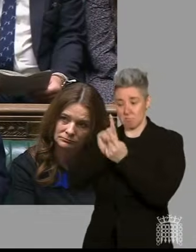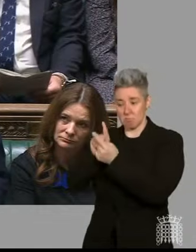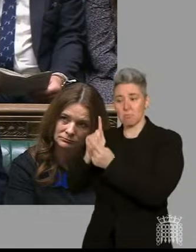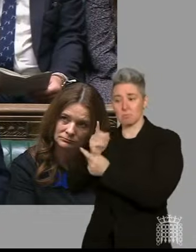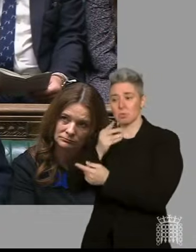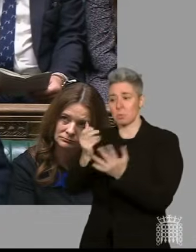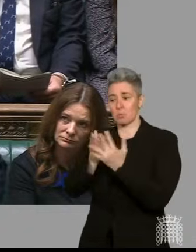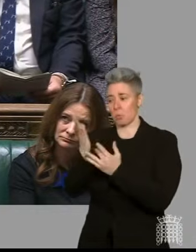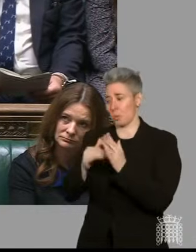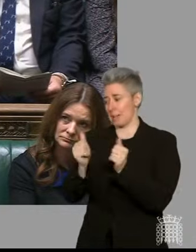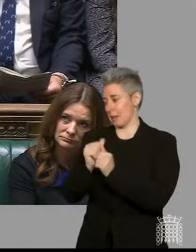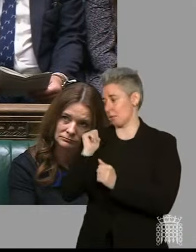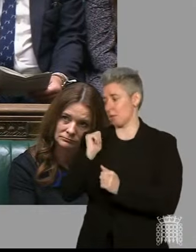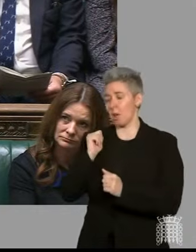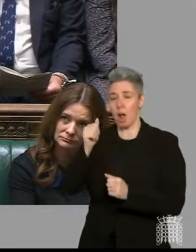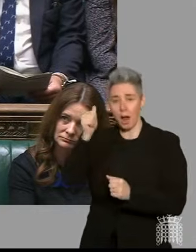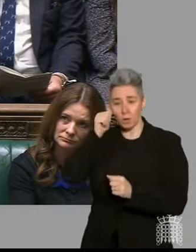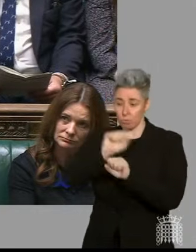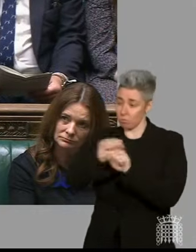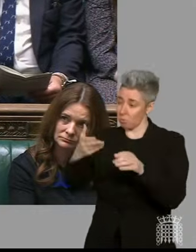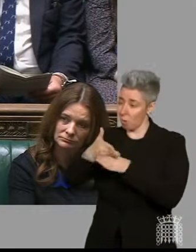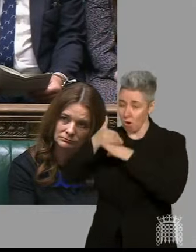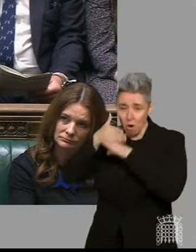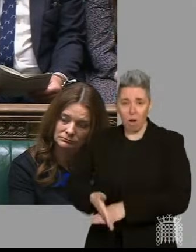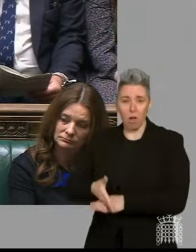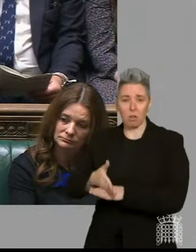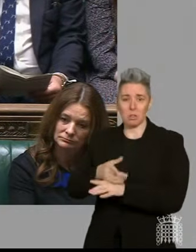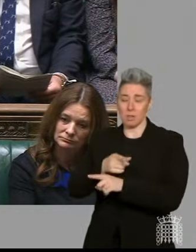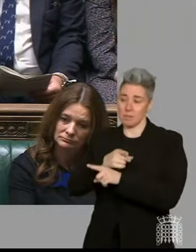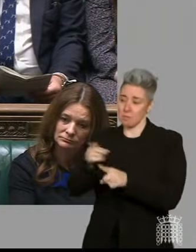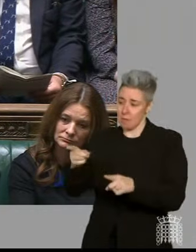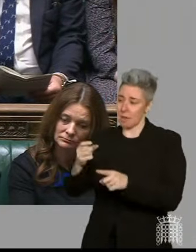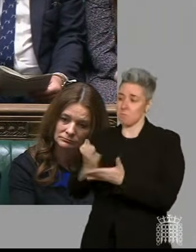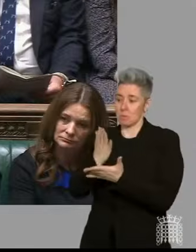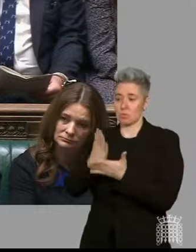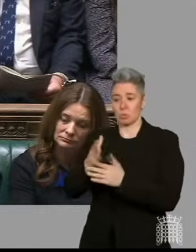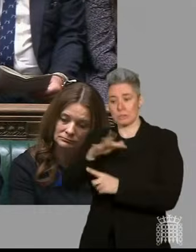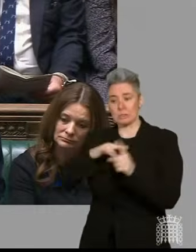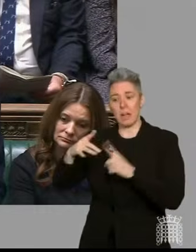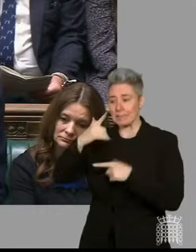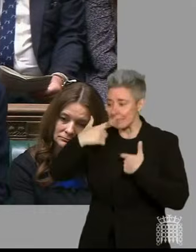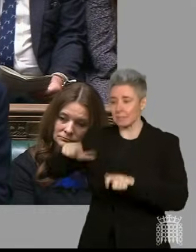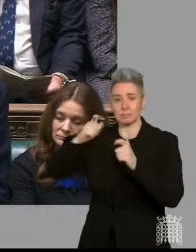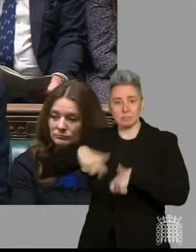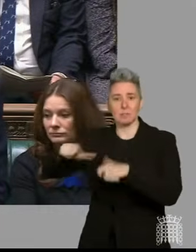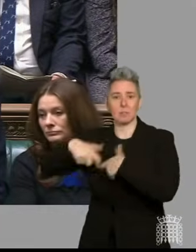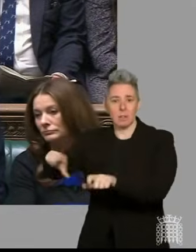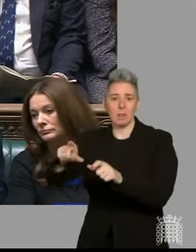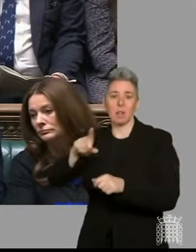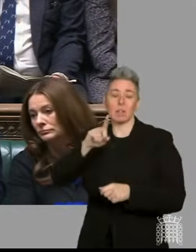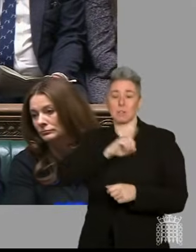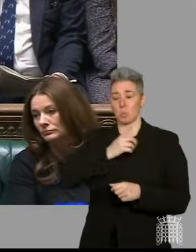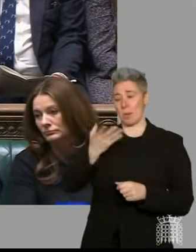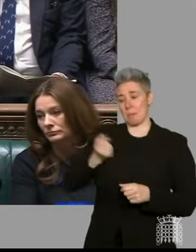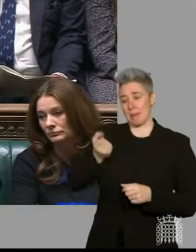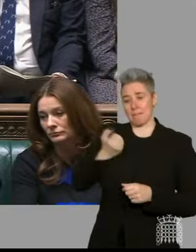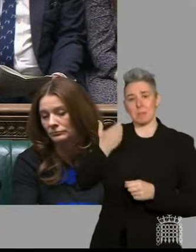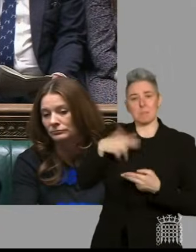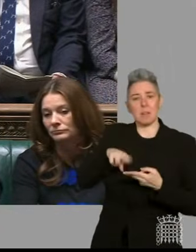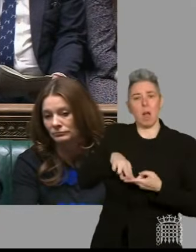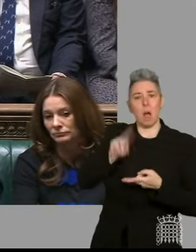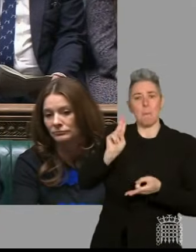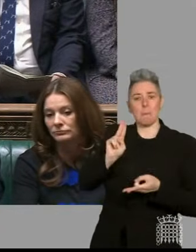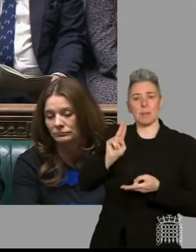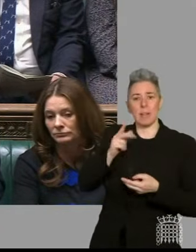that's why we've actually uprated the benefits by £81.90 a week and increased the carers allowance by almost